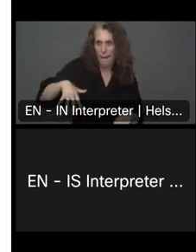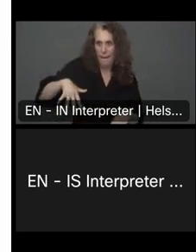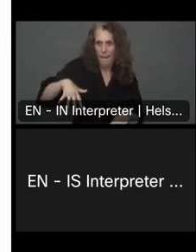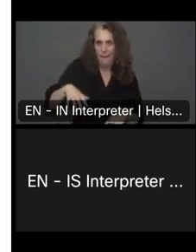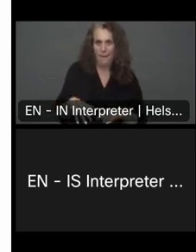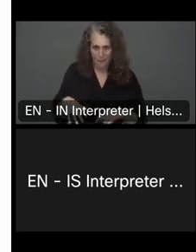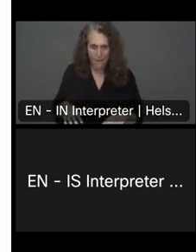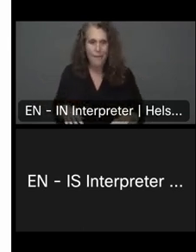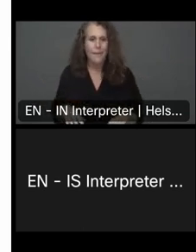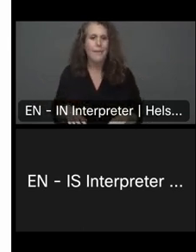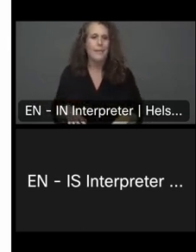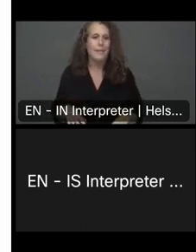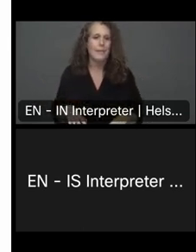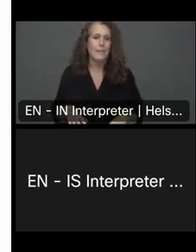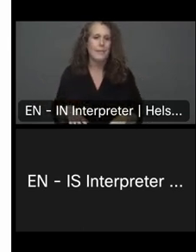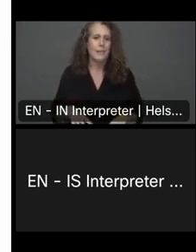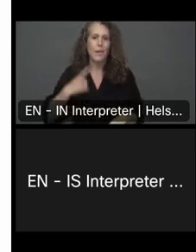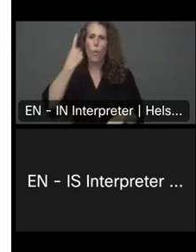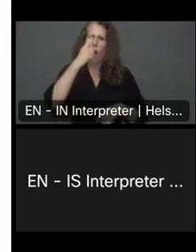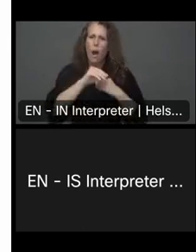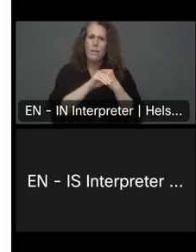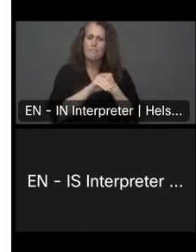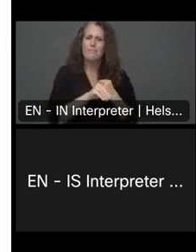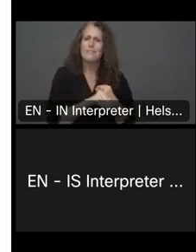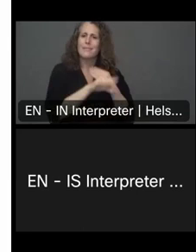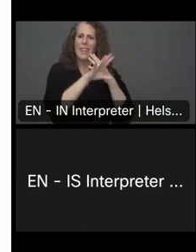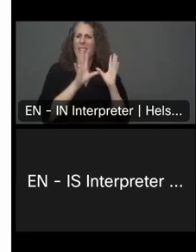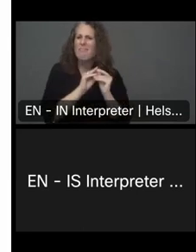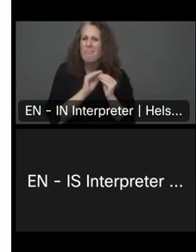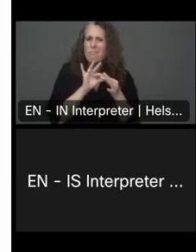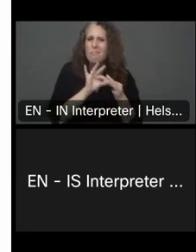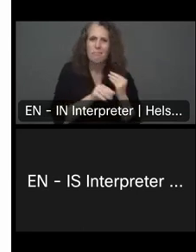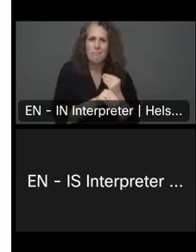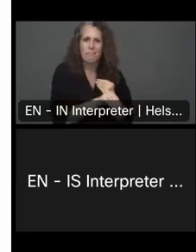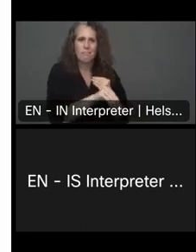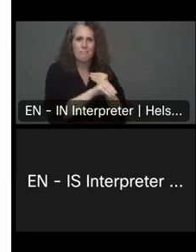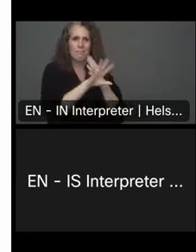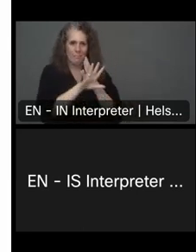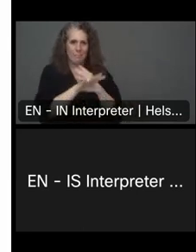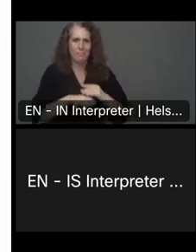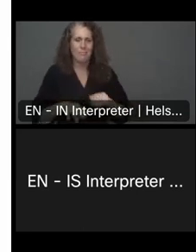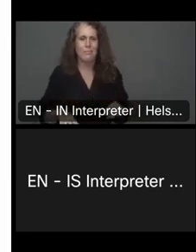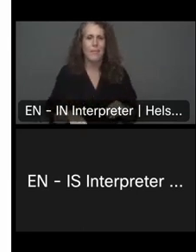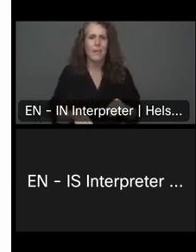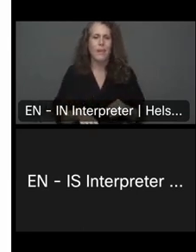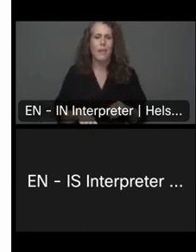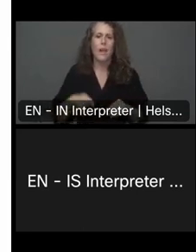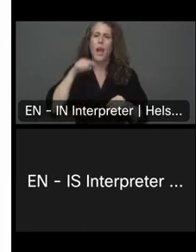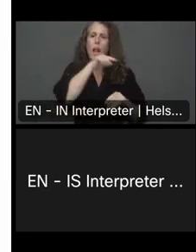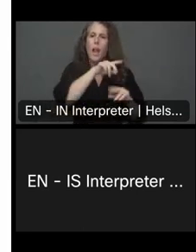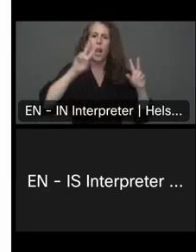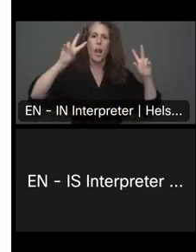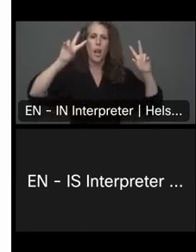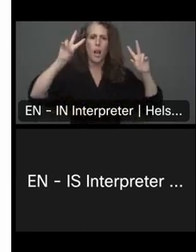a satellite session to SOAR 33 at Yale University, a workshop was organized with the title Diachronies